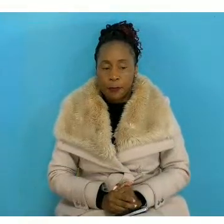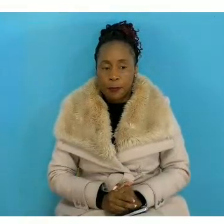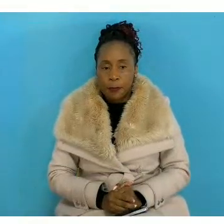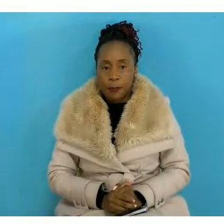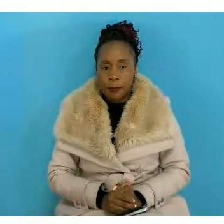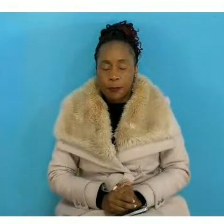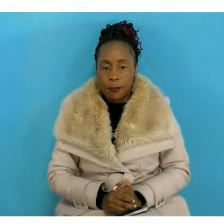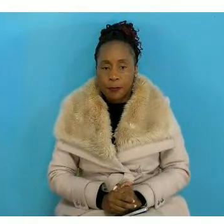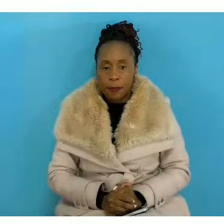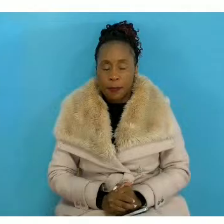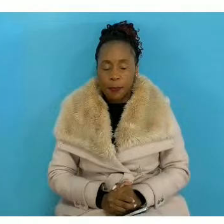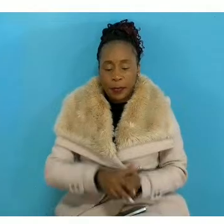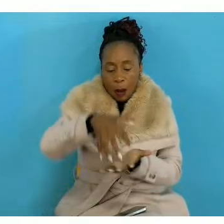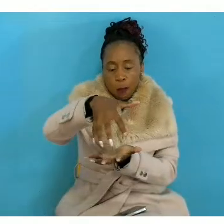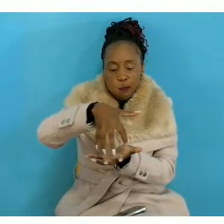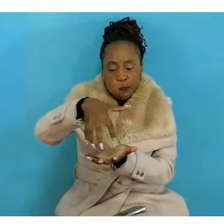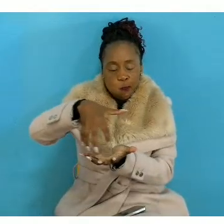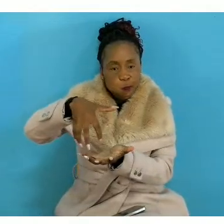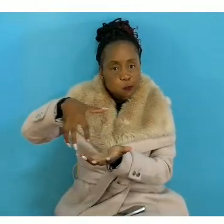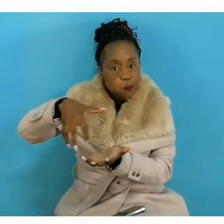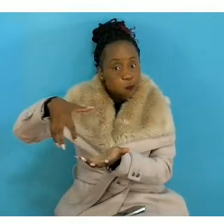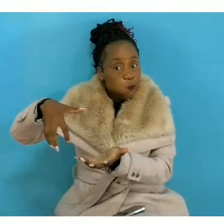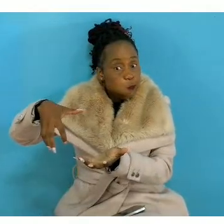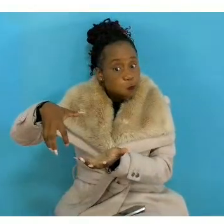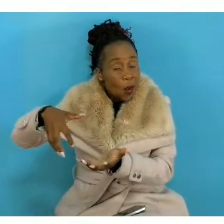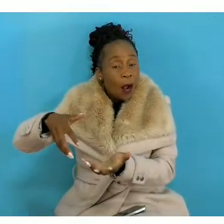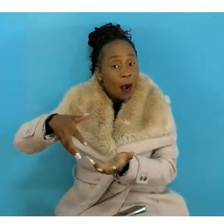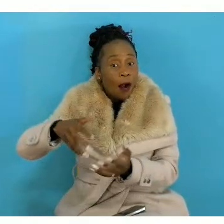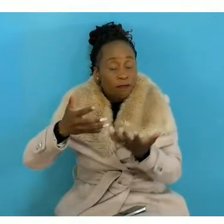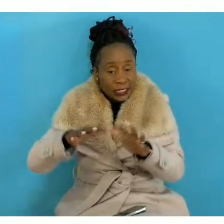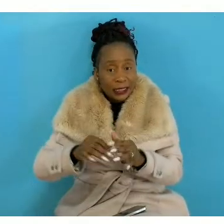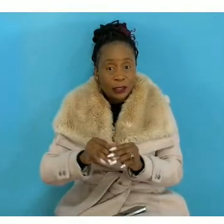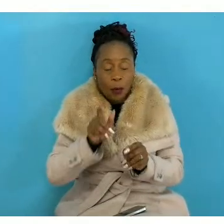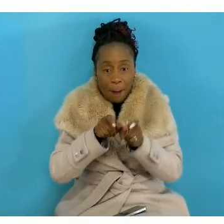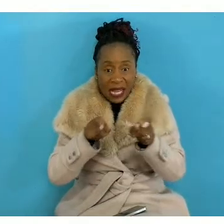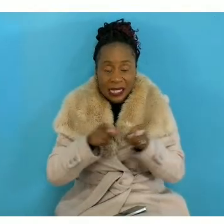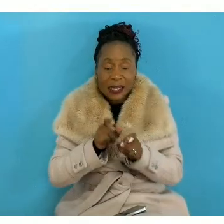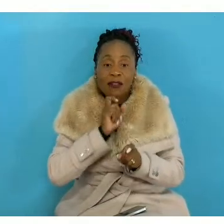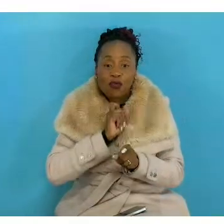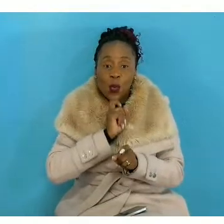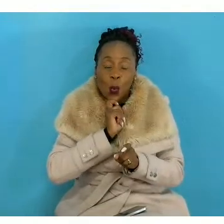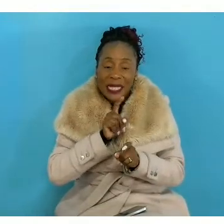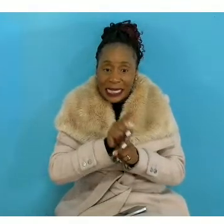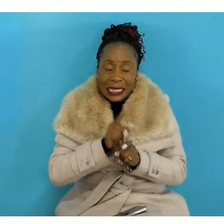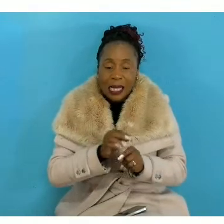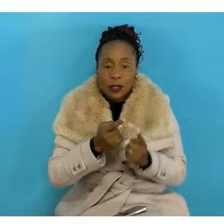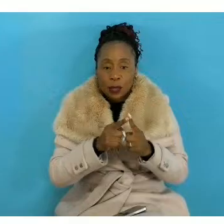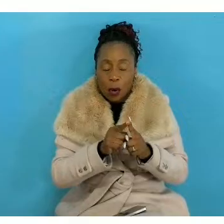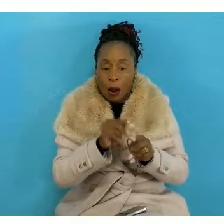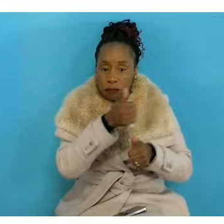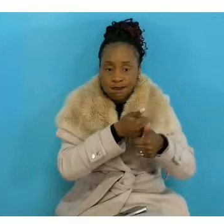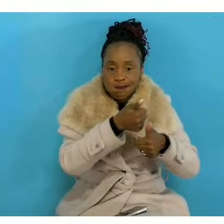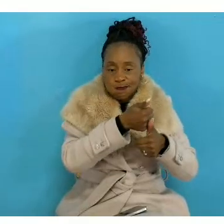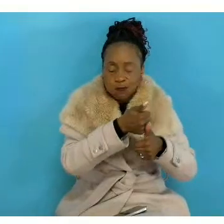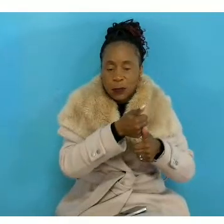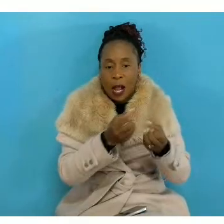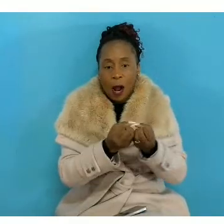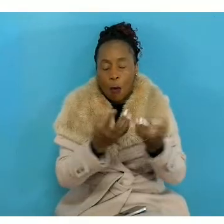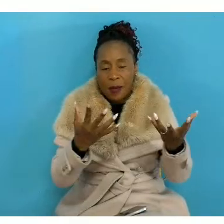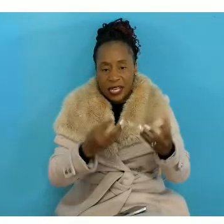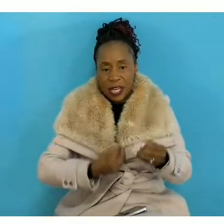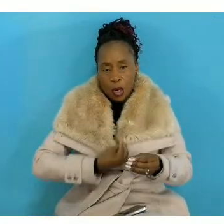We have recruited for the consumer champions. We have recruited 17